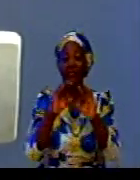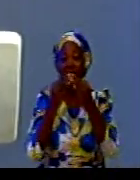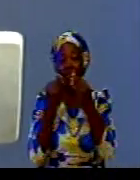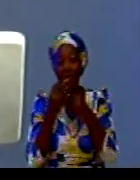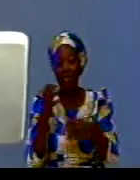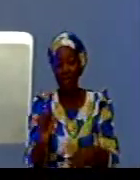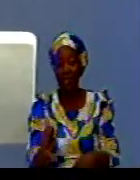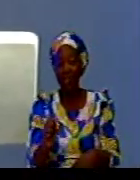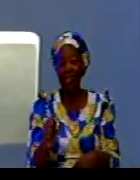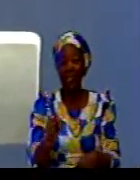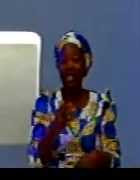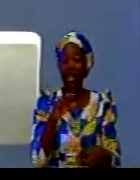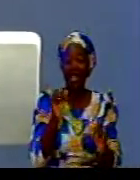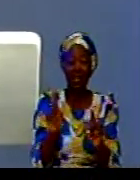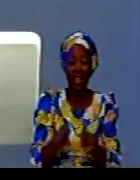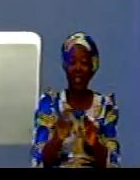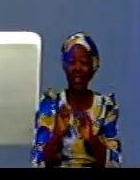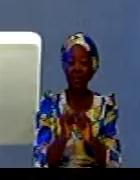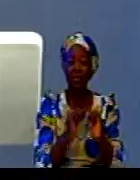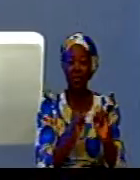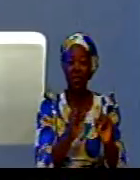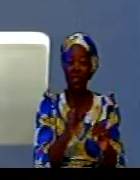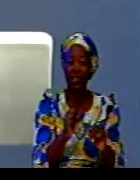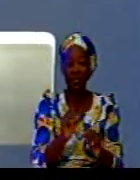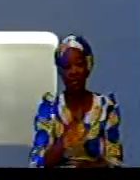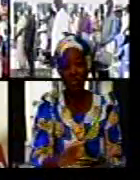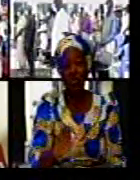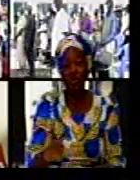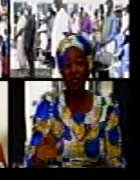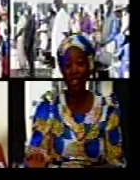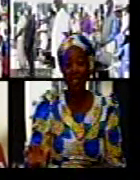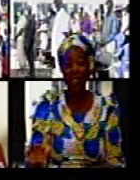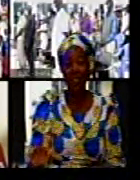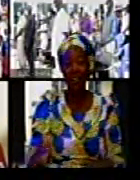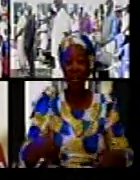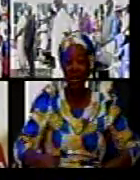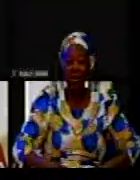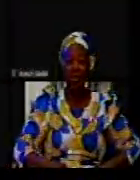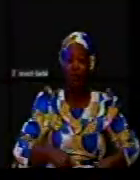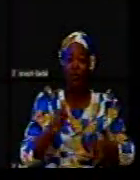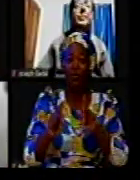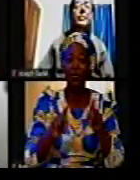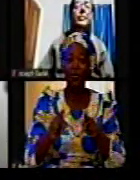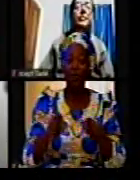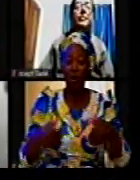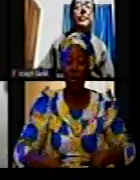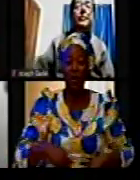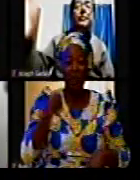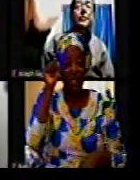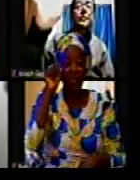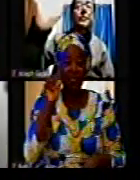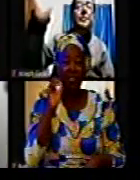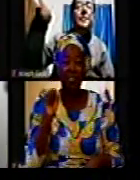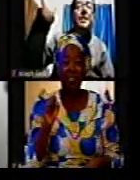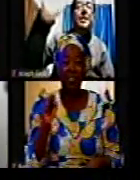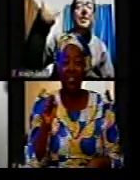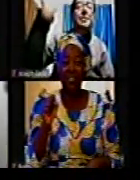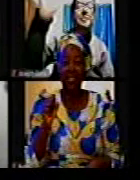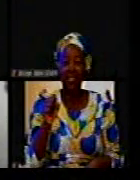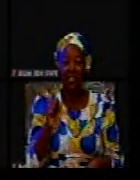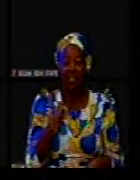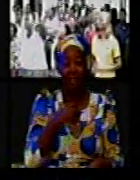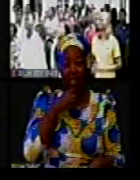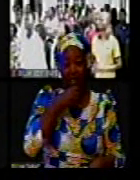everywhere, online, in families, as individuals, children,